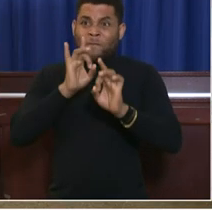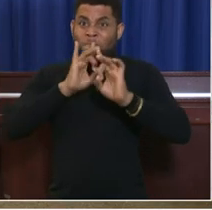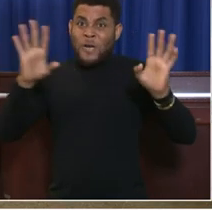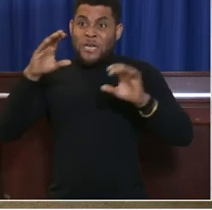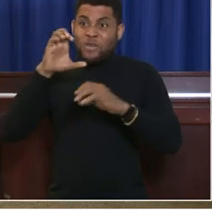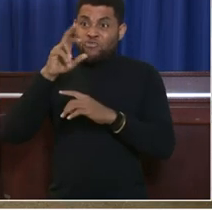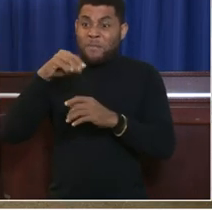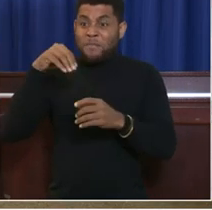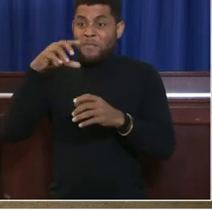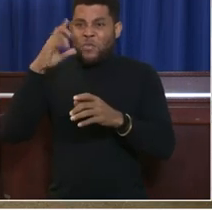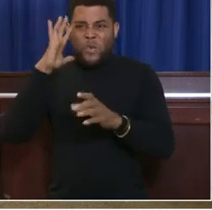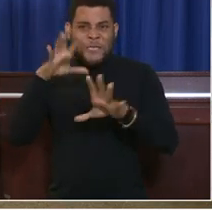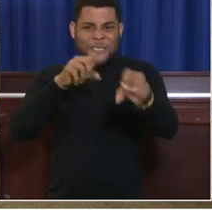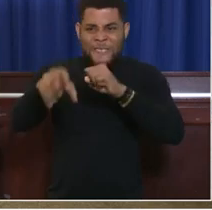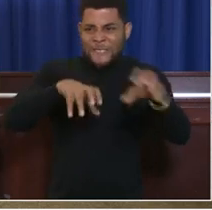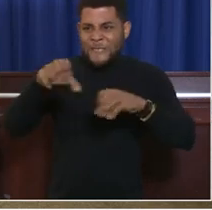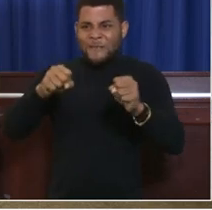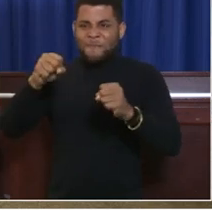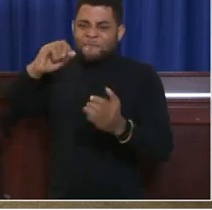Bowser.